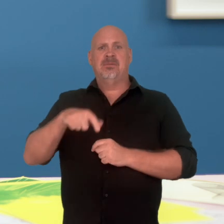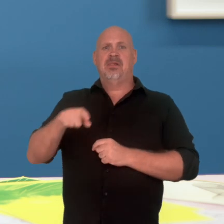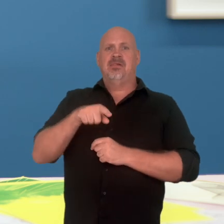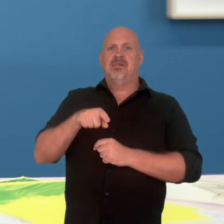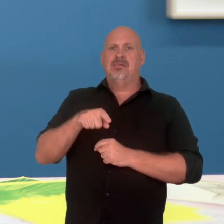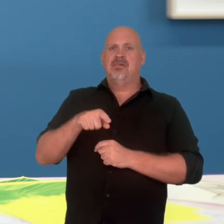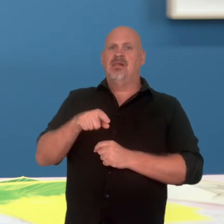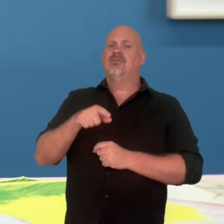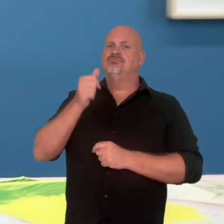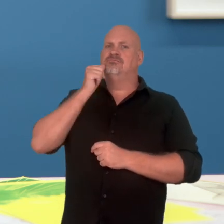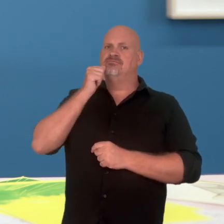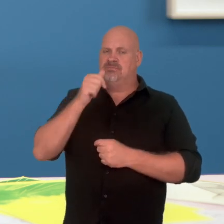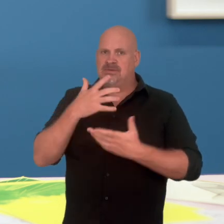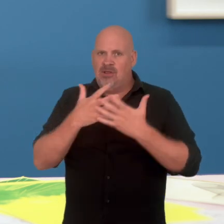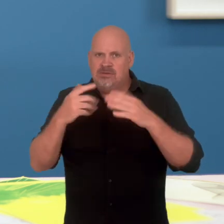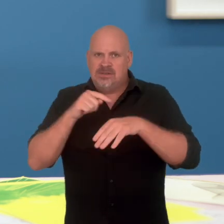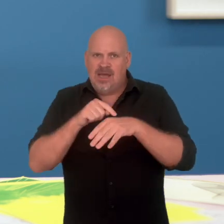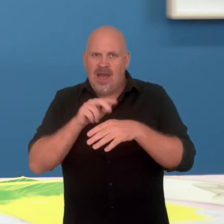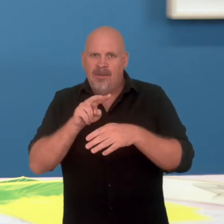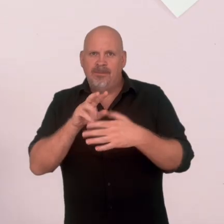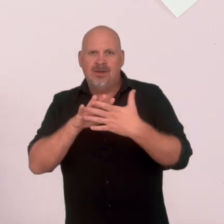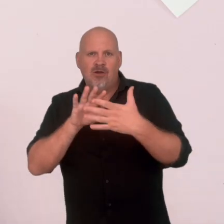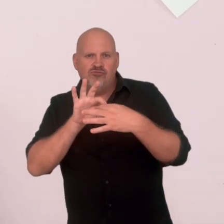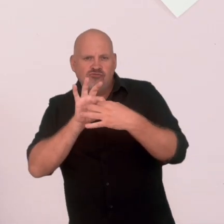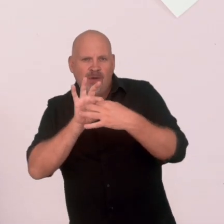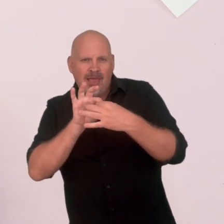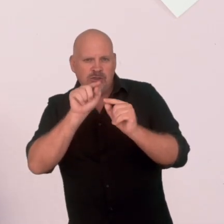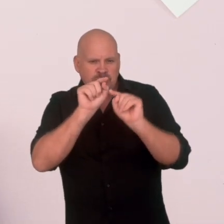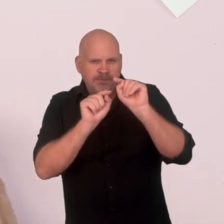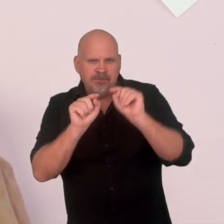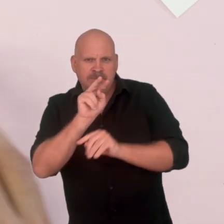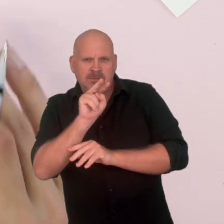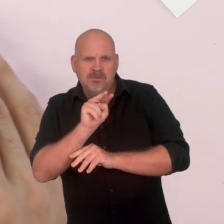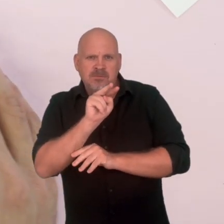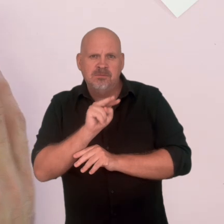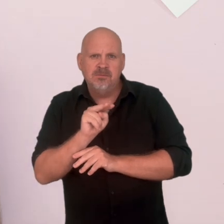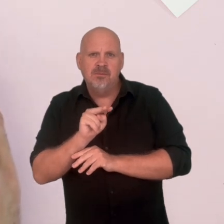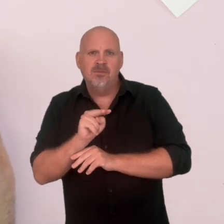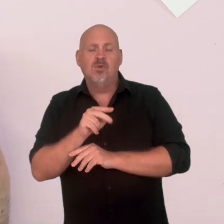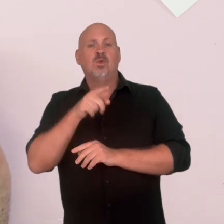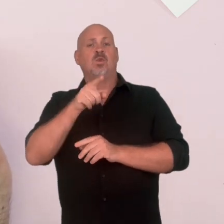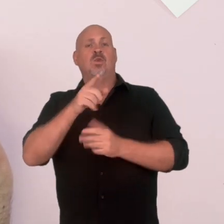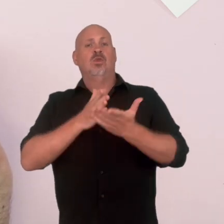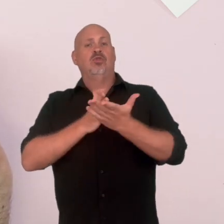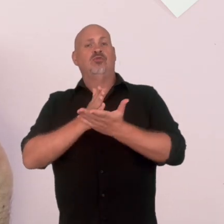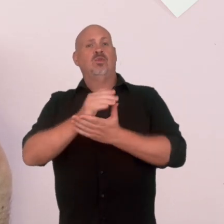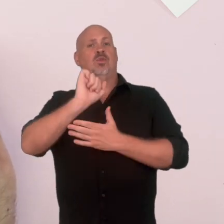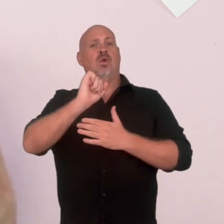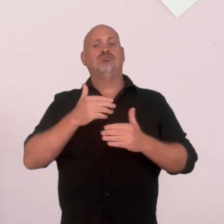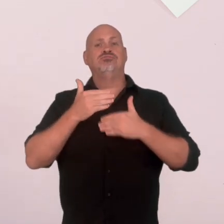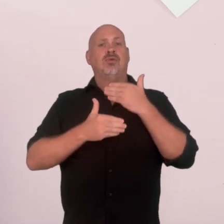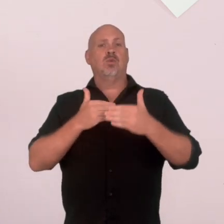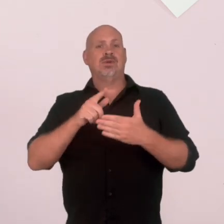that. So there's a relationship between all these points. And once you go through your process